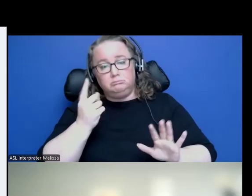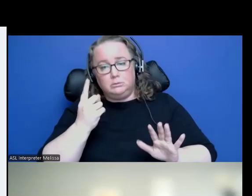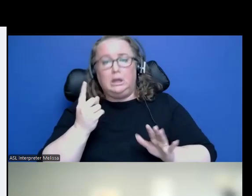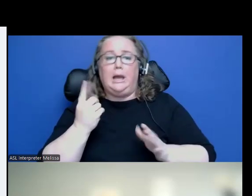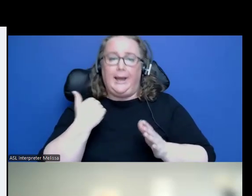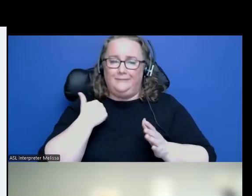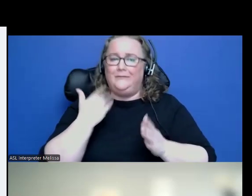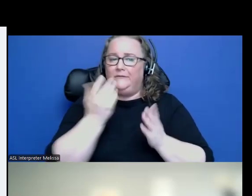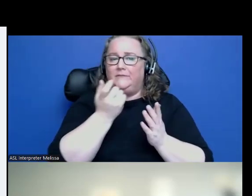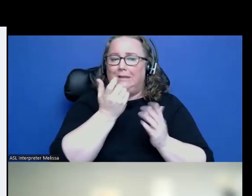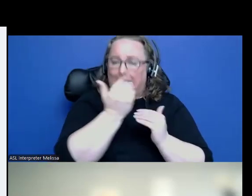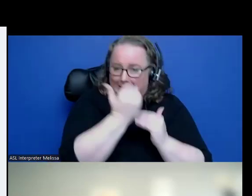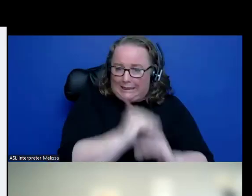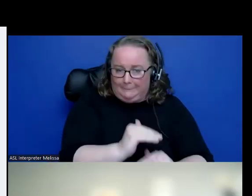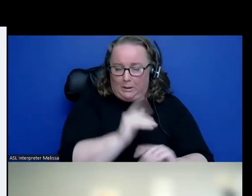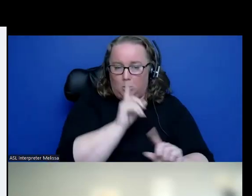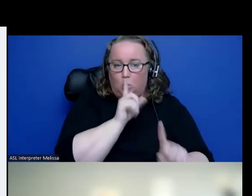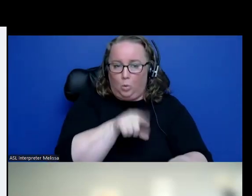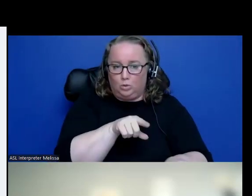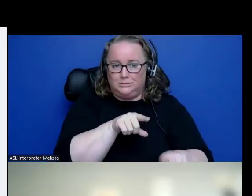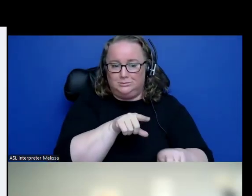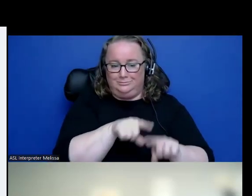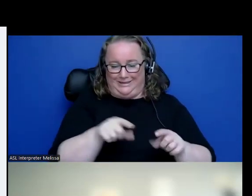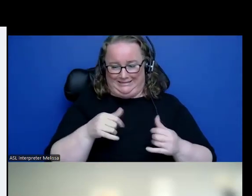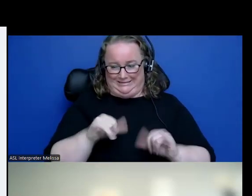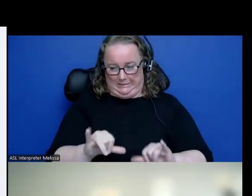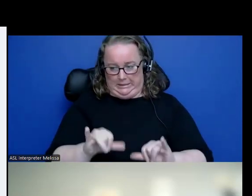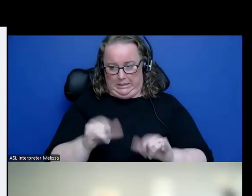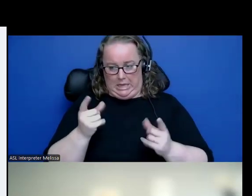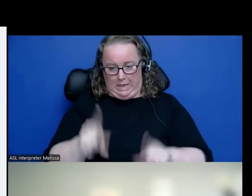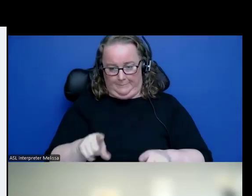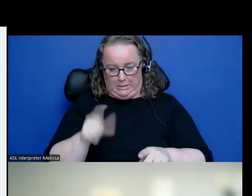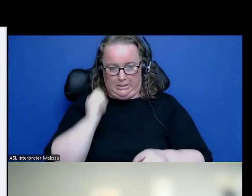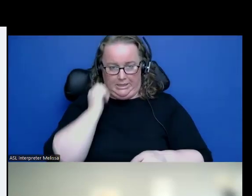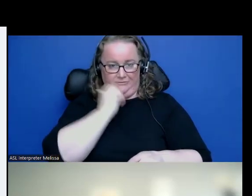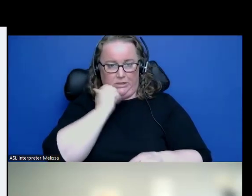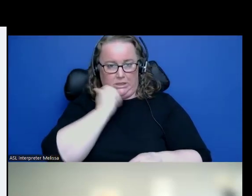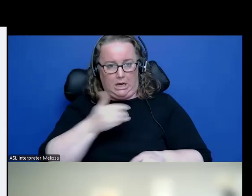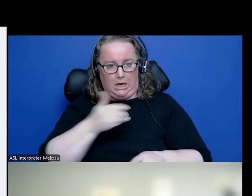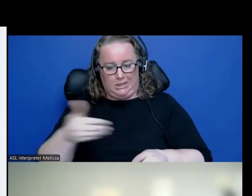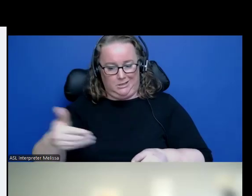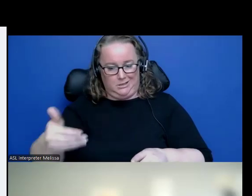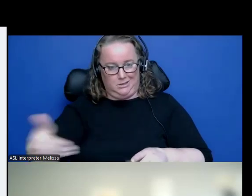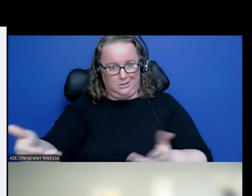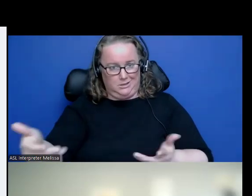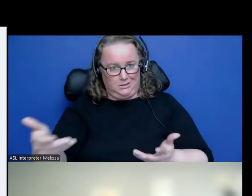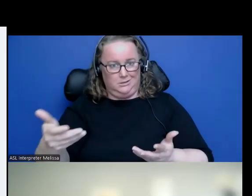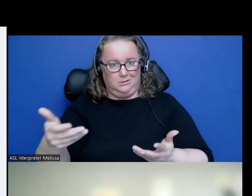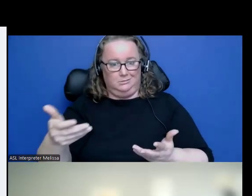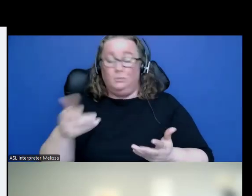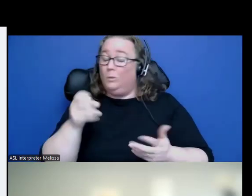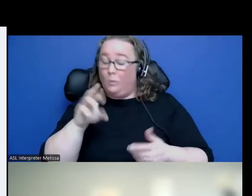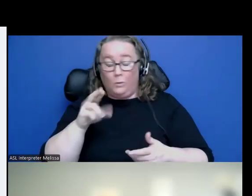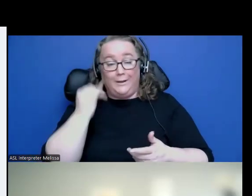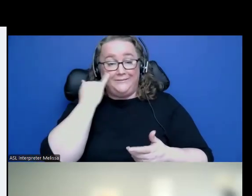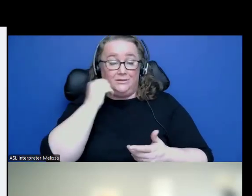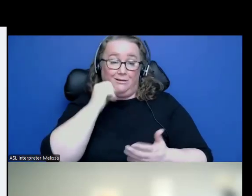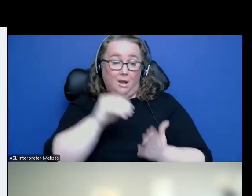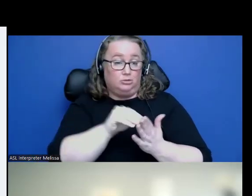orders, they are the basis of a large number of untracked